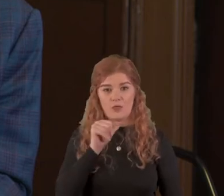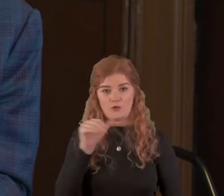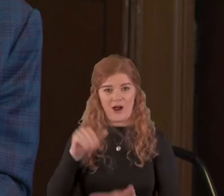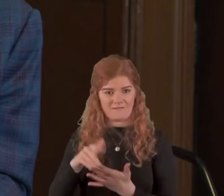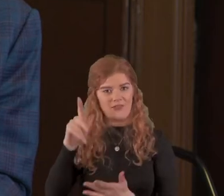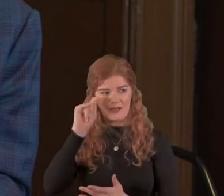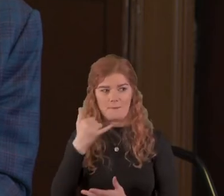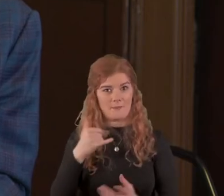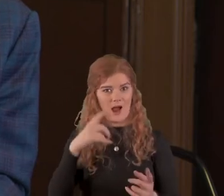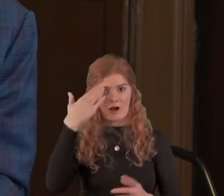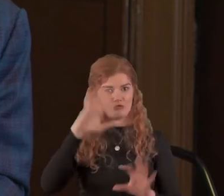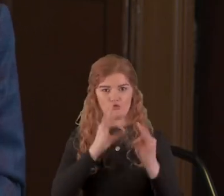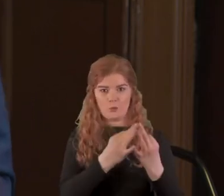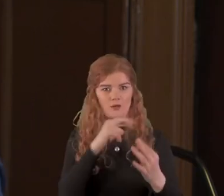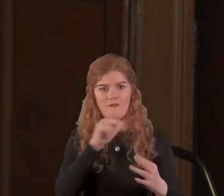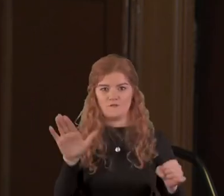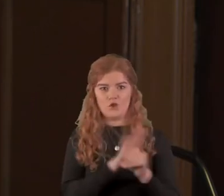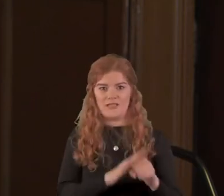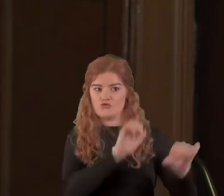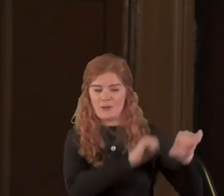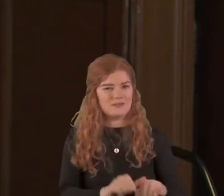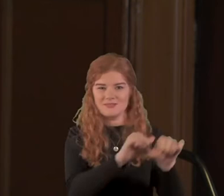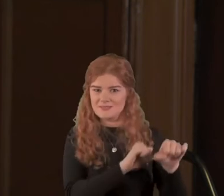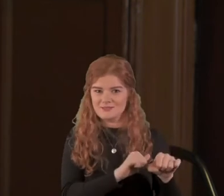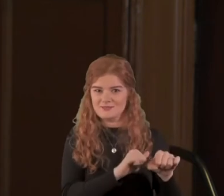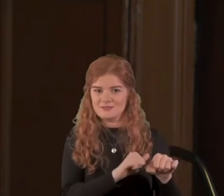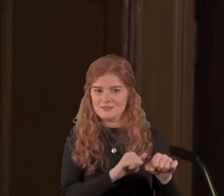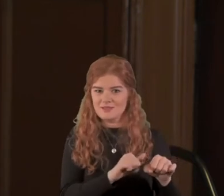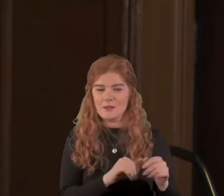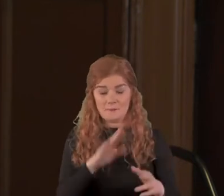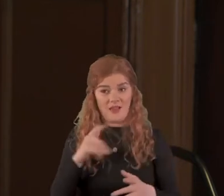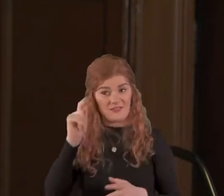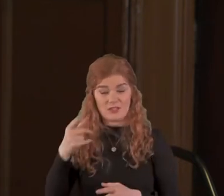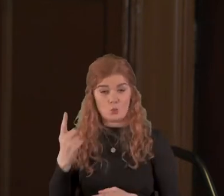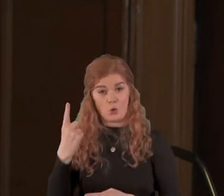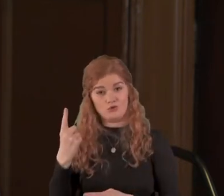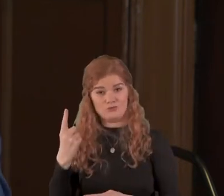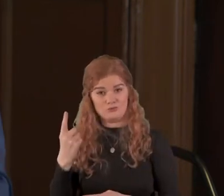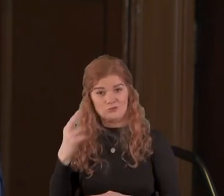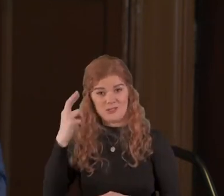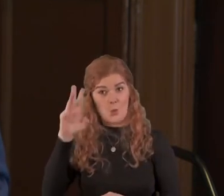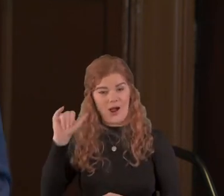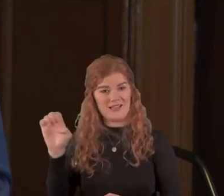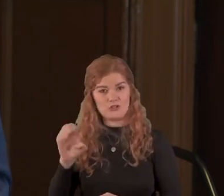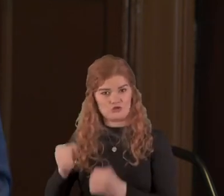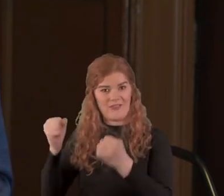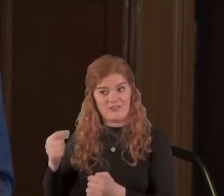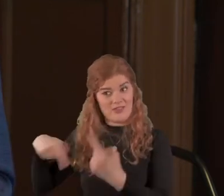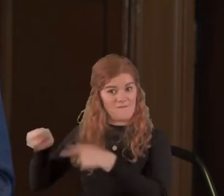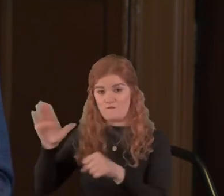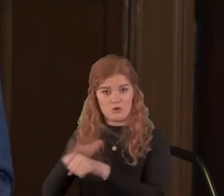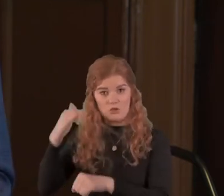for. And I think this is another terrific strength of the British. I think the British understood exactly what they were prepared to settle